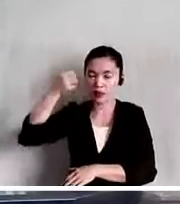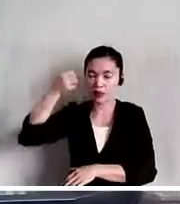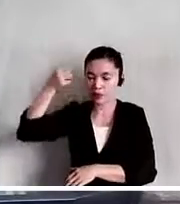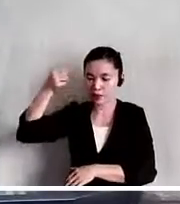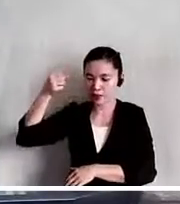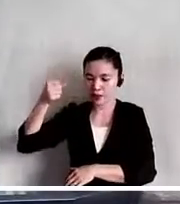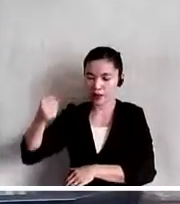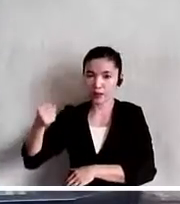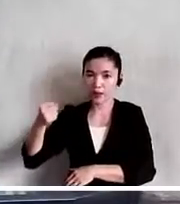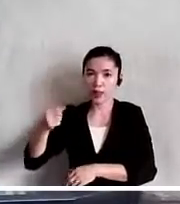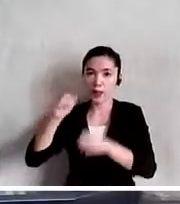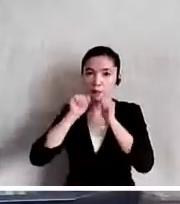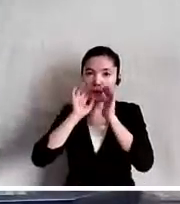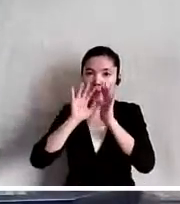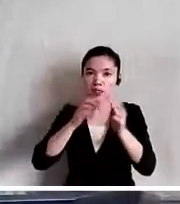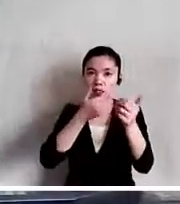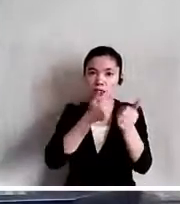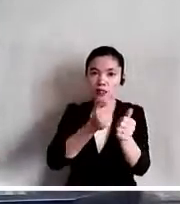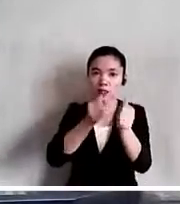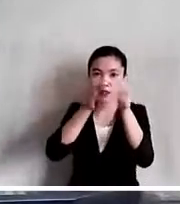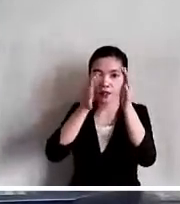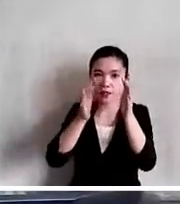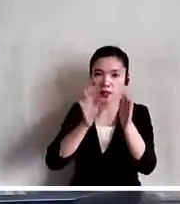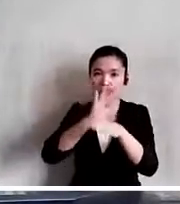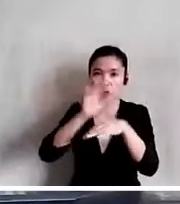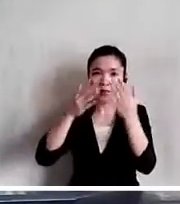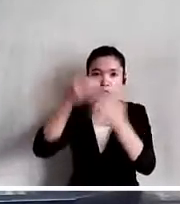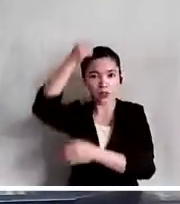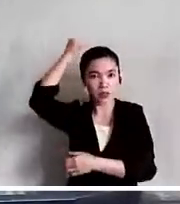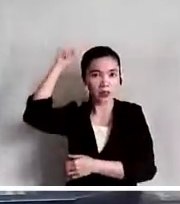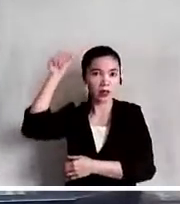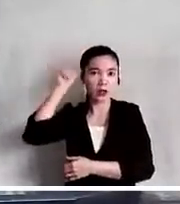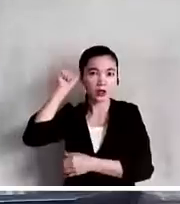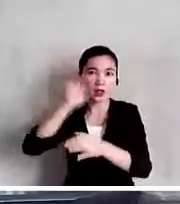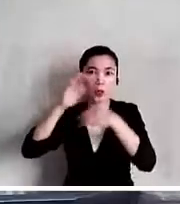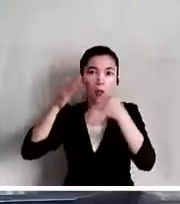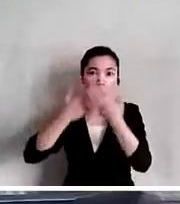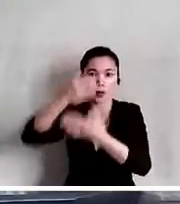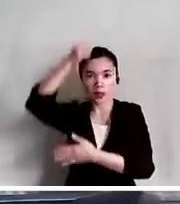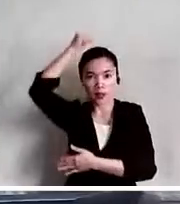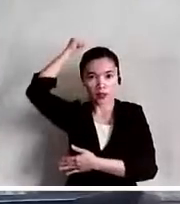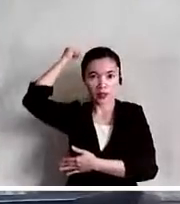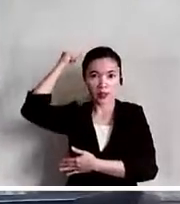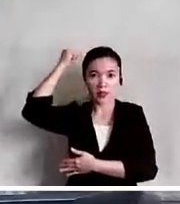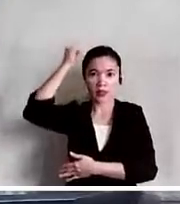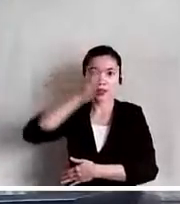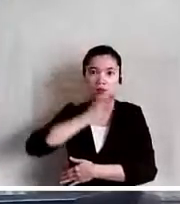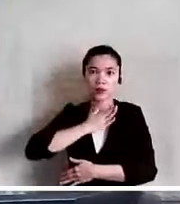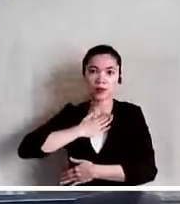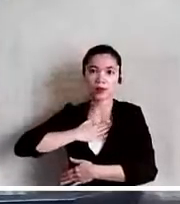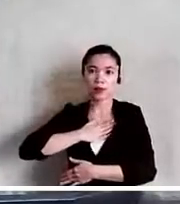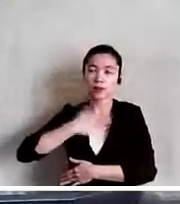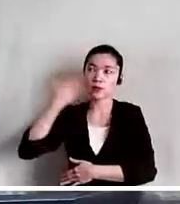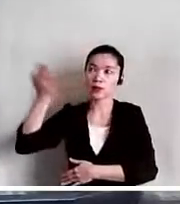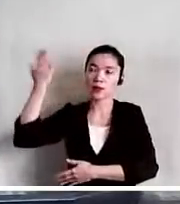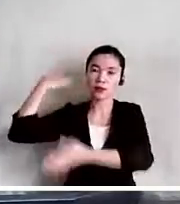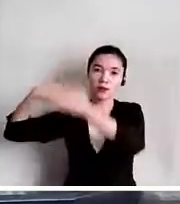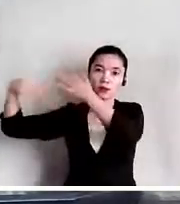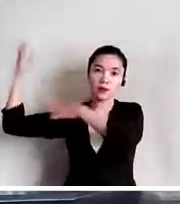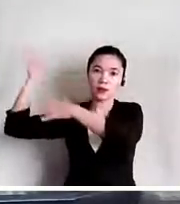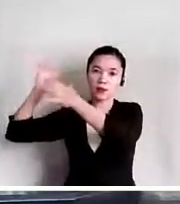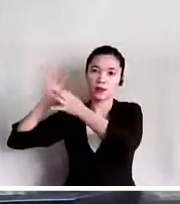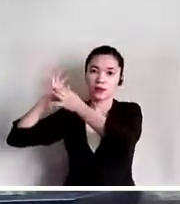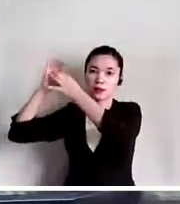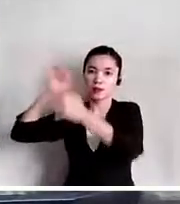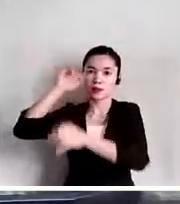with the Blessed Apostles, with Saint Augustine, and all the saints who have please you throughout the ages, we may merit to